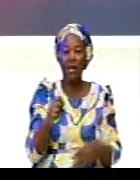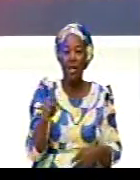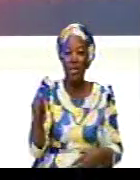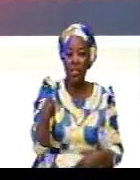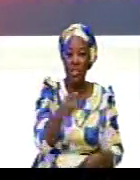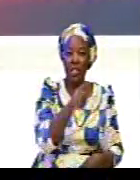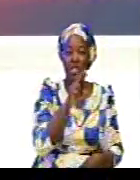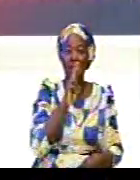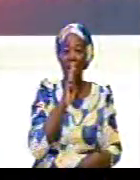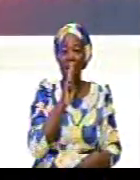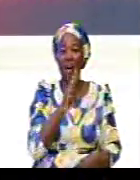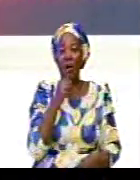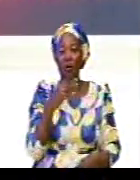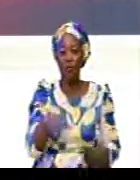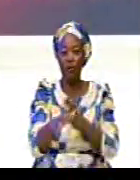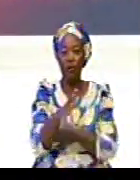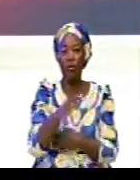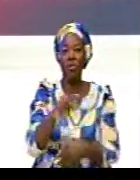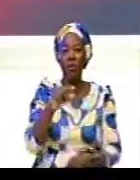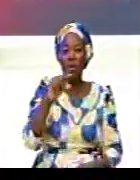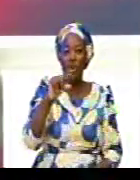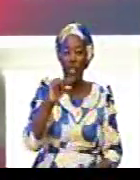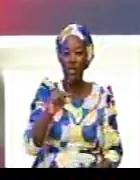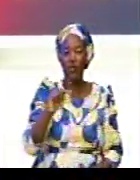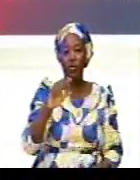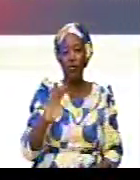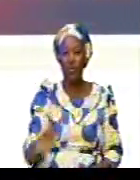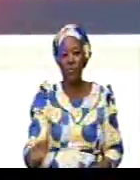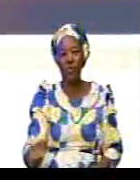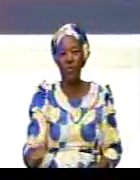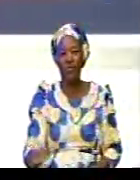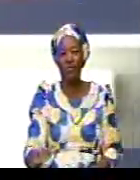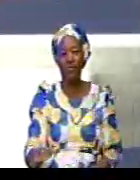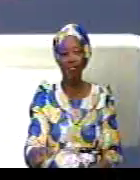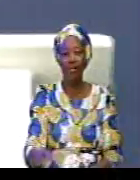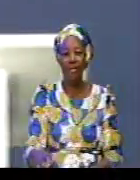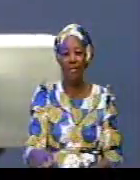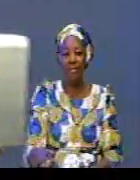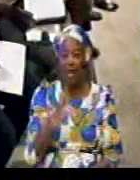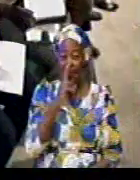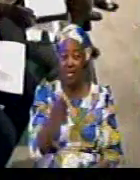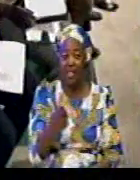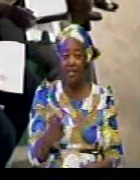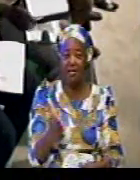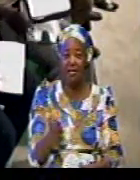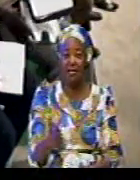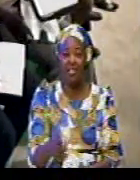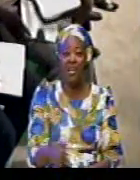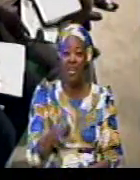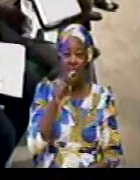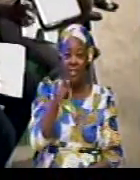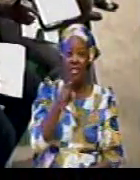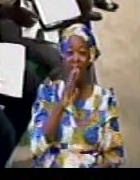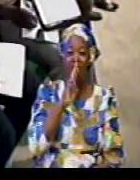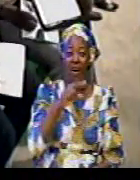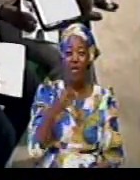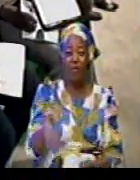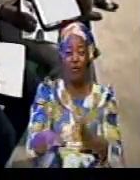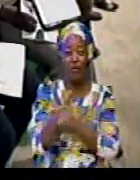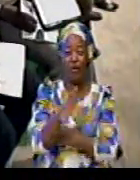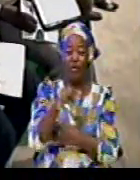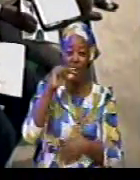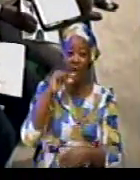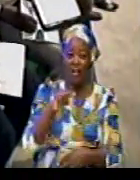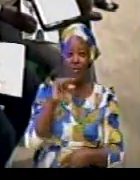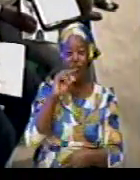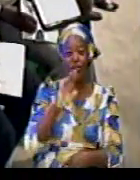we're looking at verse 4. It says, ye of God, little children. Anybody there?